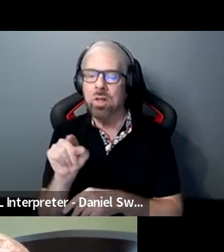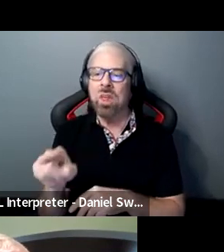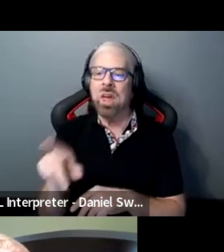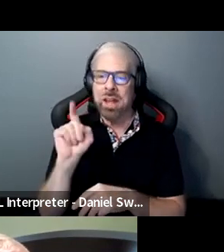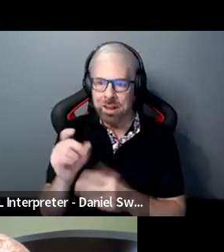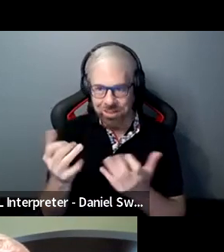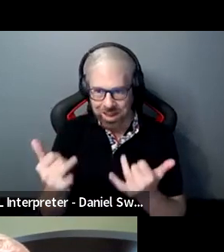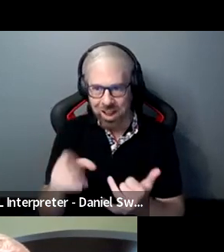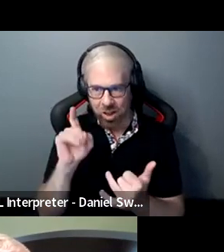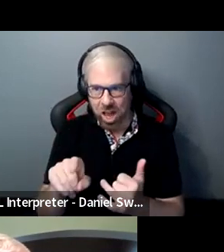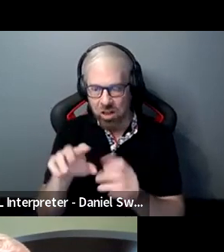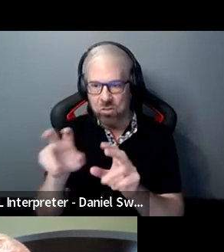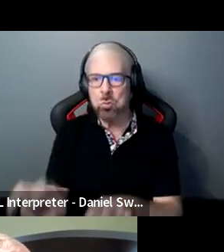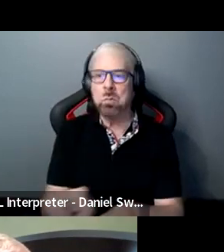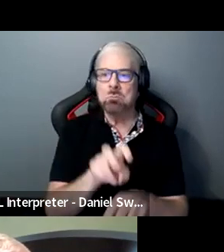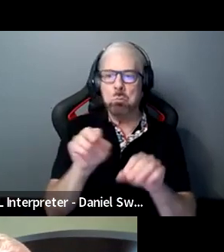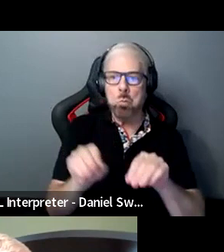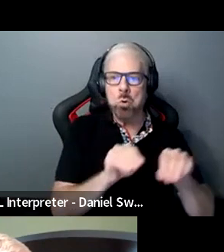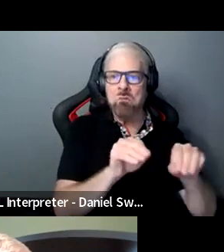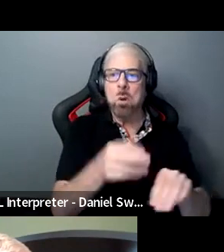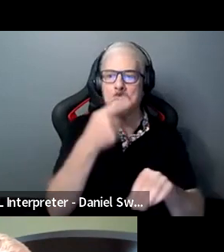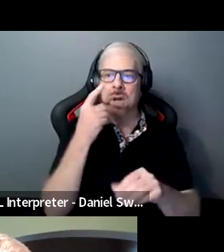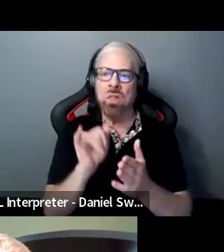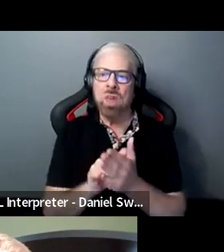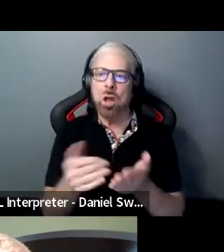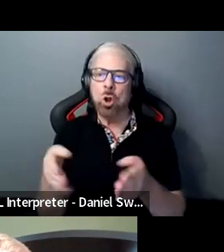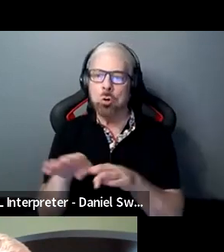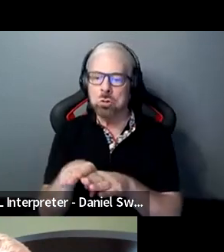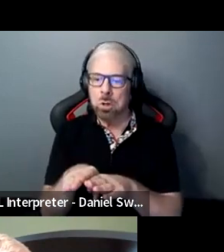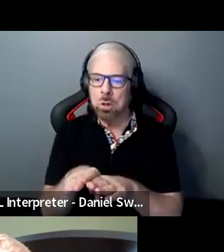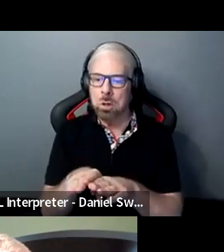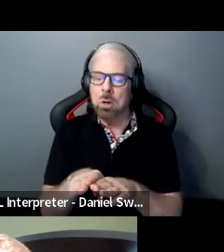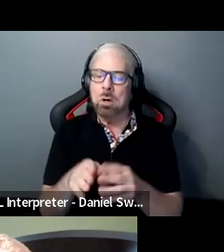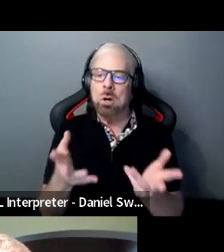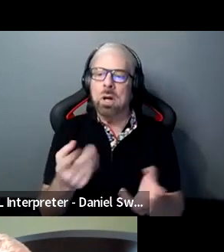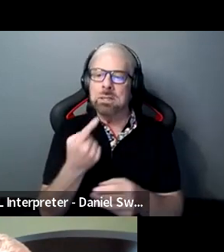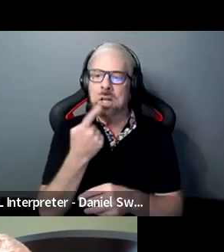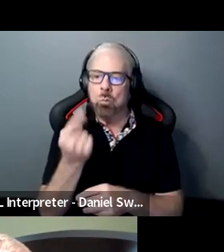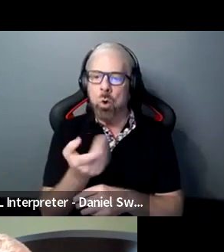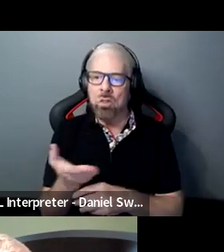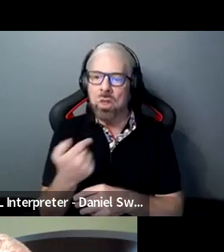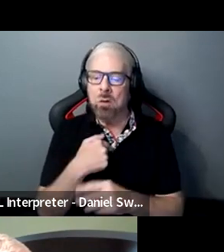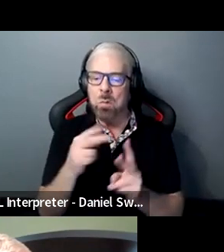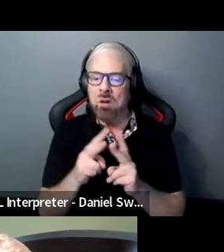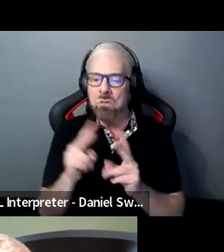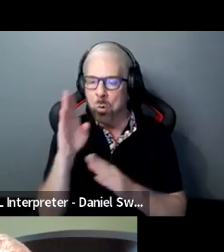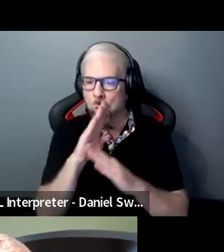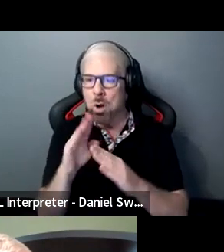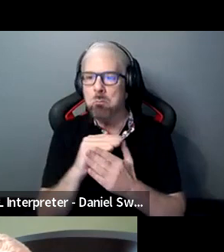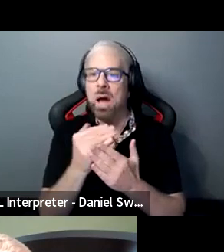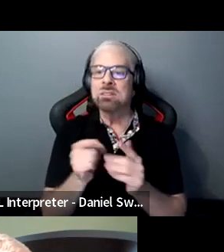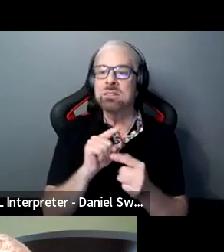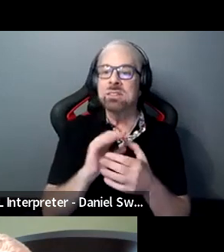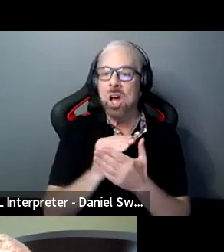be relocated because of the closure. I'd like to just say one thing. I'm very worried about some of the